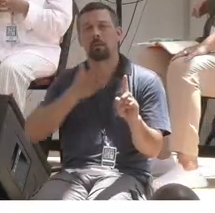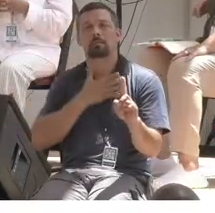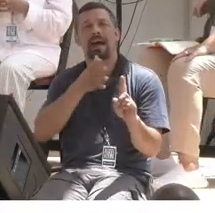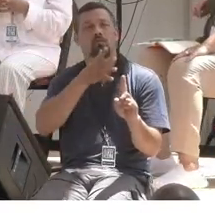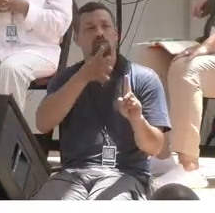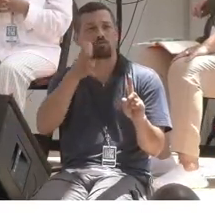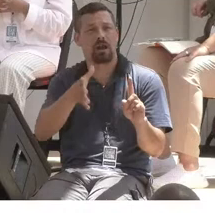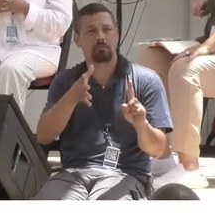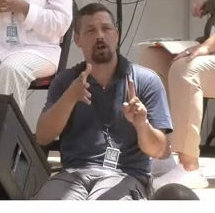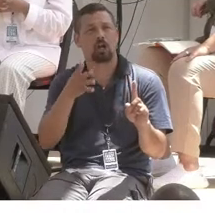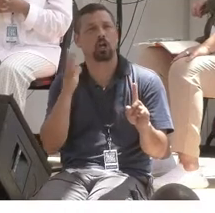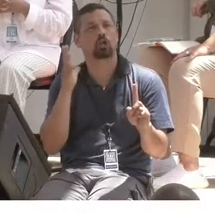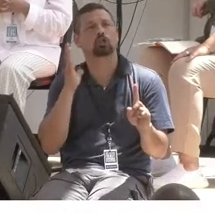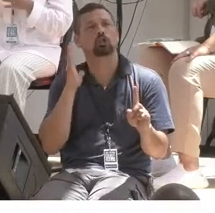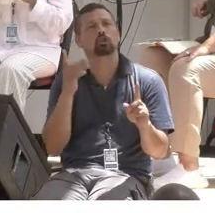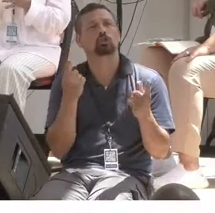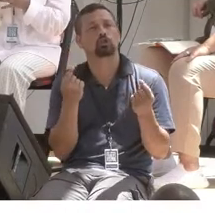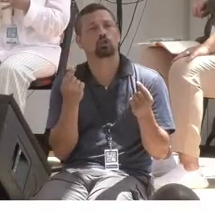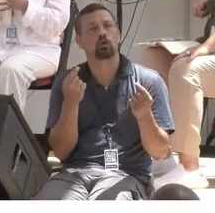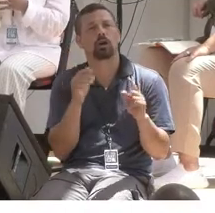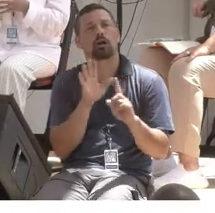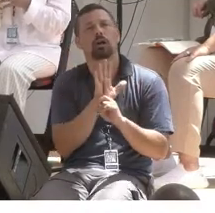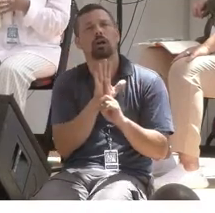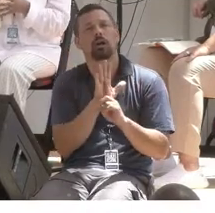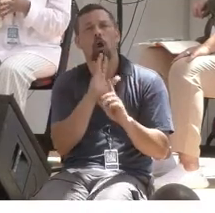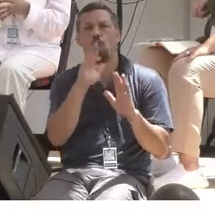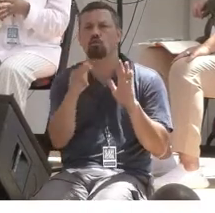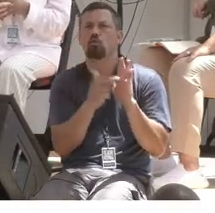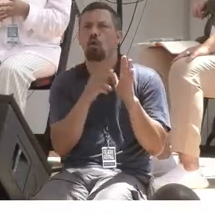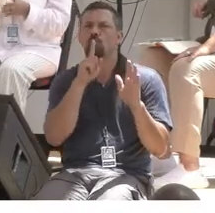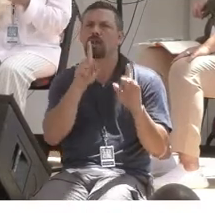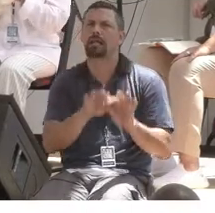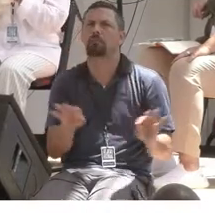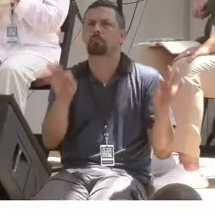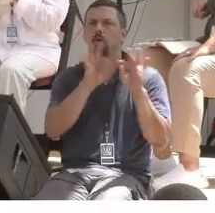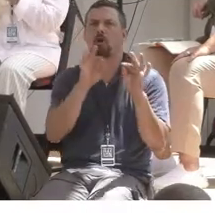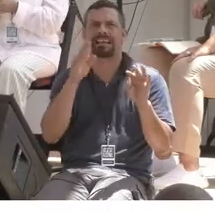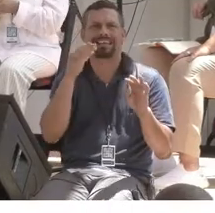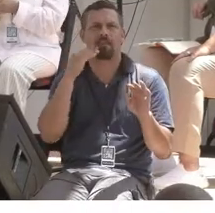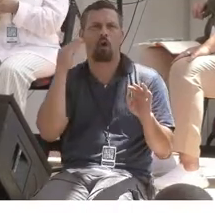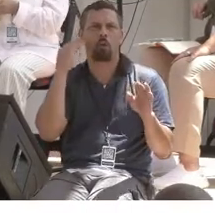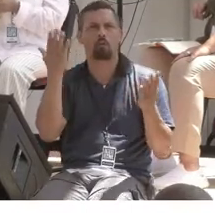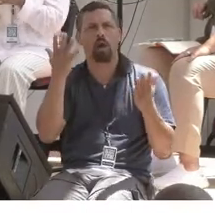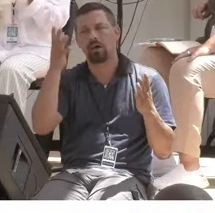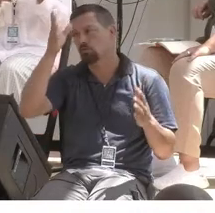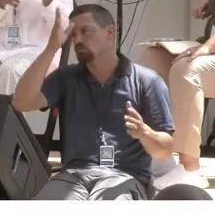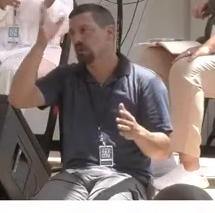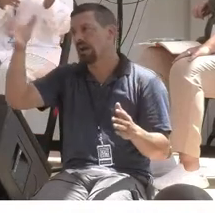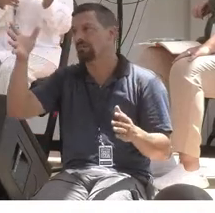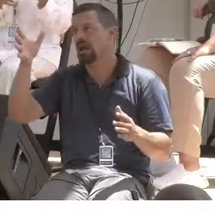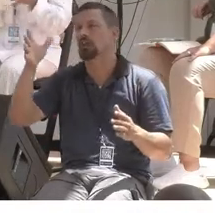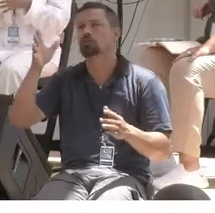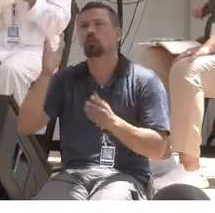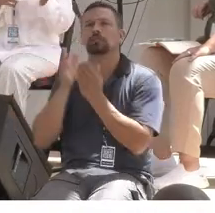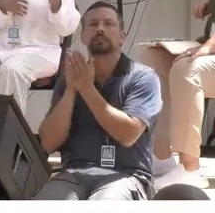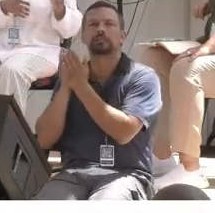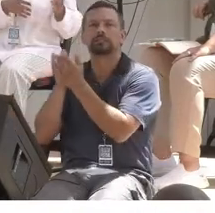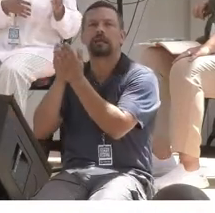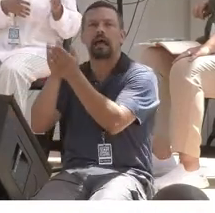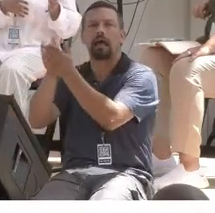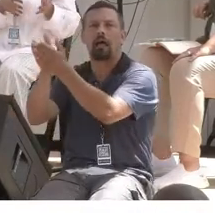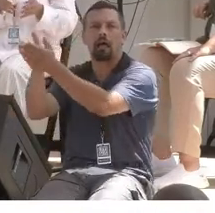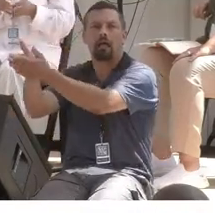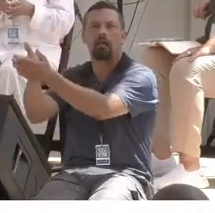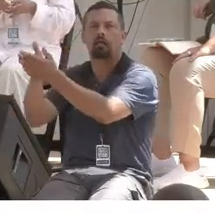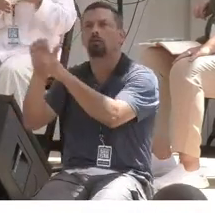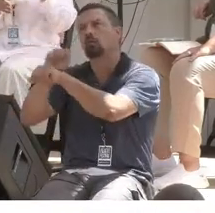to be her role is very important in the house, because my grandfather used to sail. He was a captain of a ship,